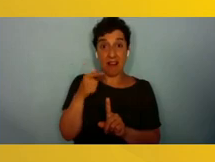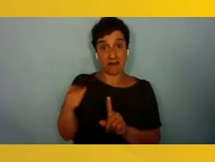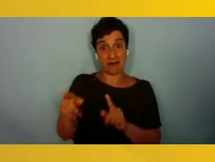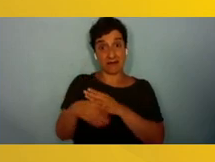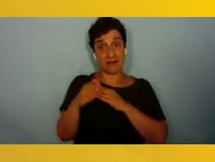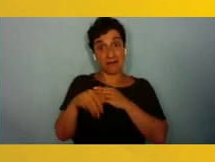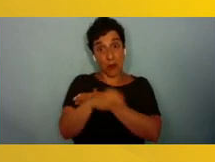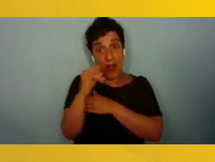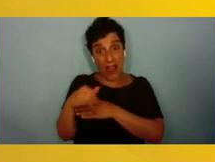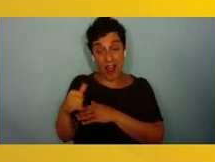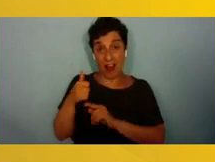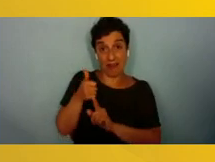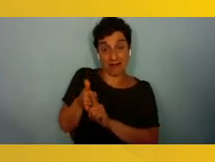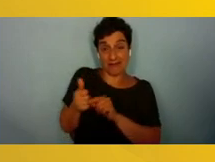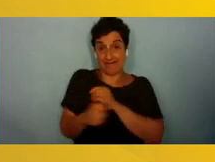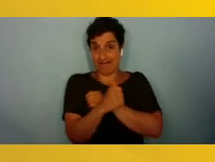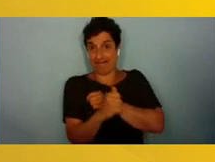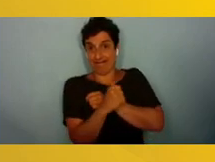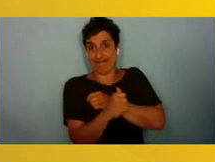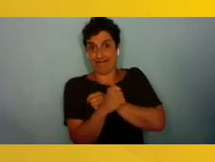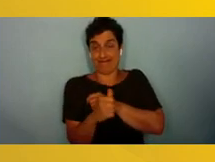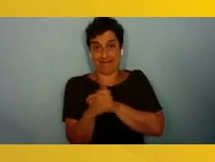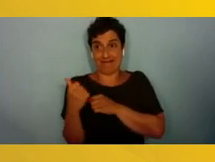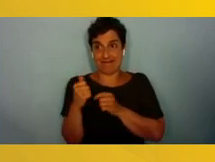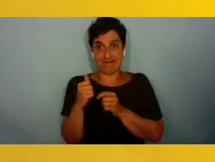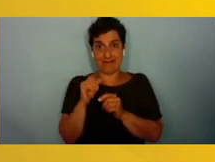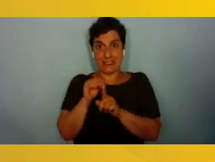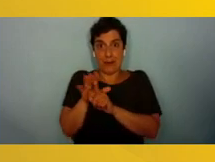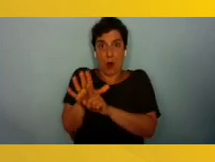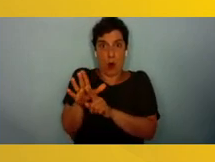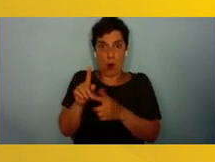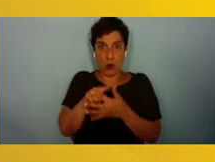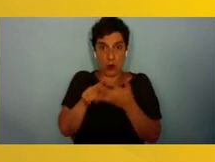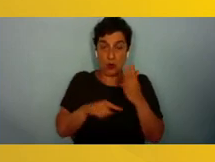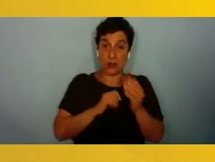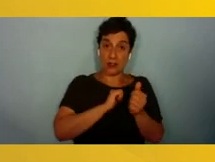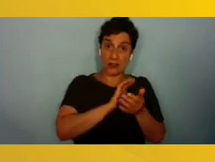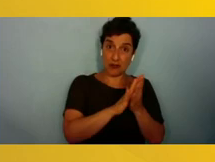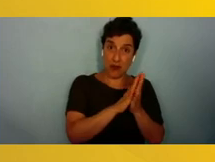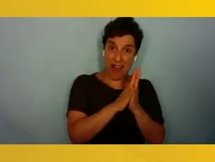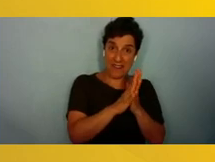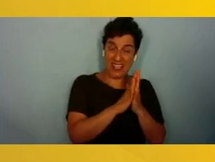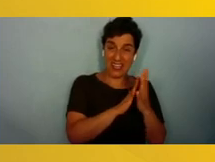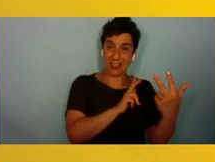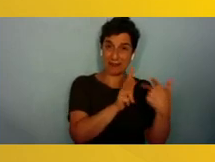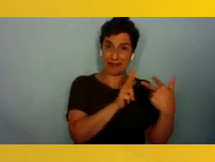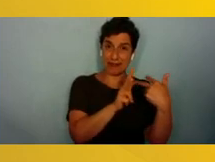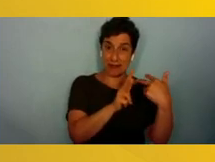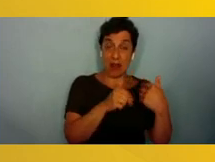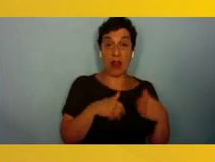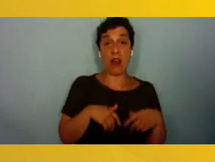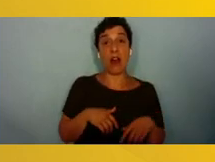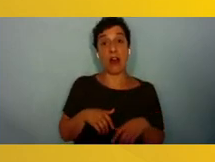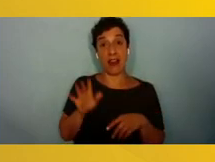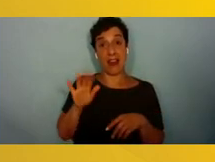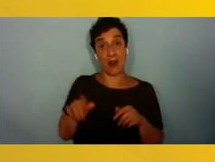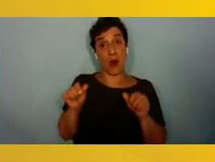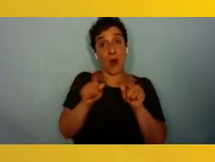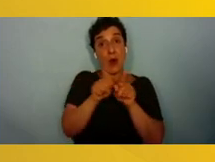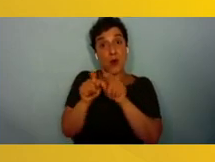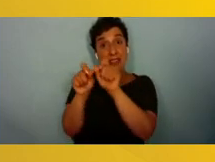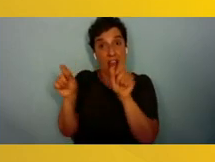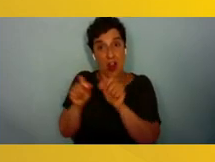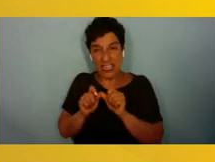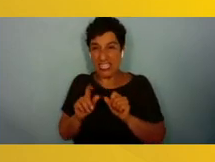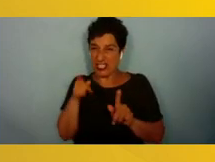constantly being, you know, exposed to vessel traffic. But we know that in these areas that they're more likely to